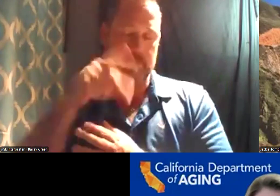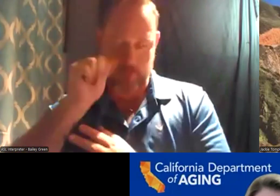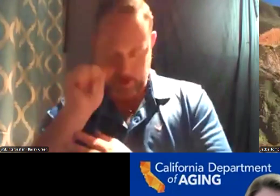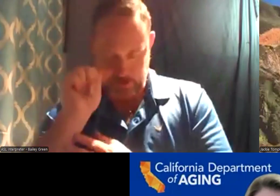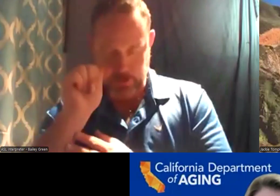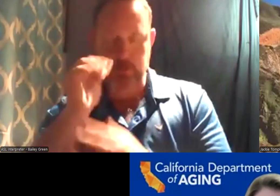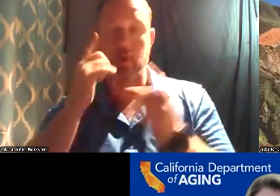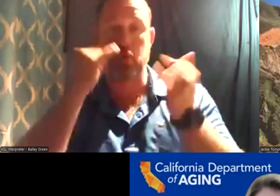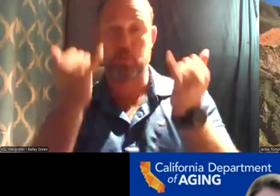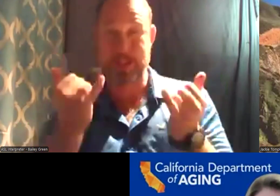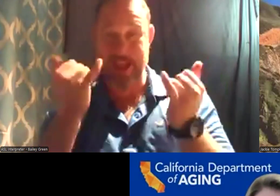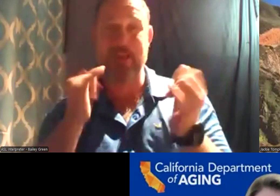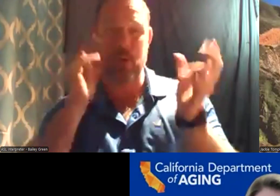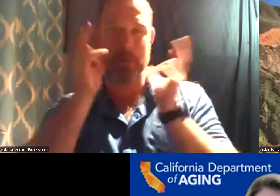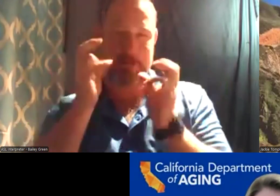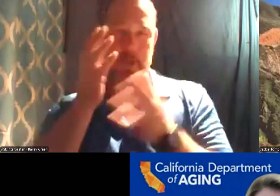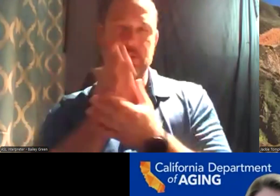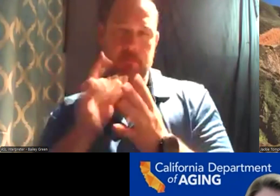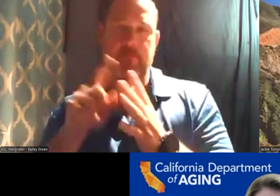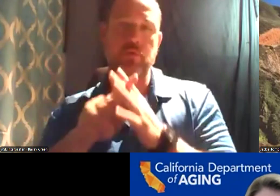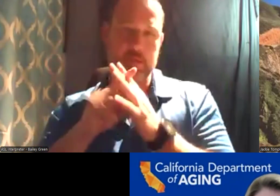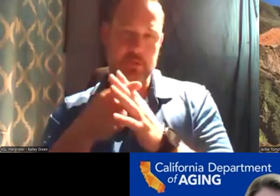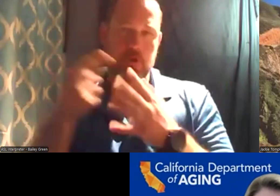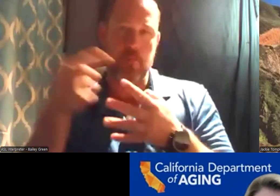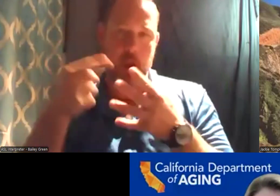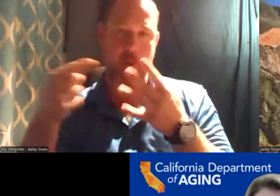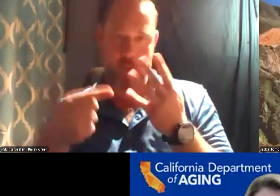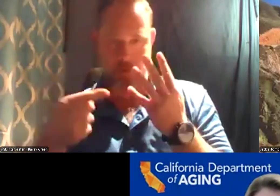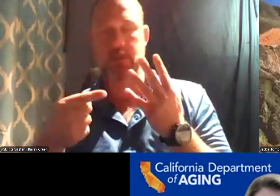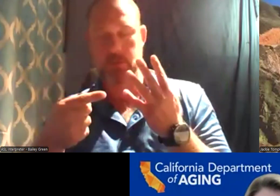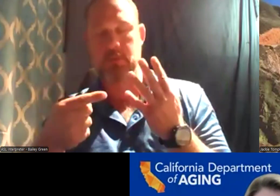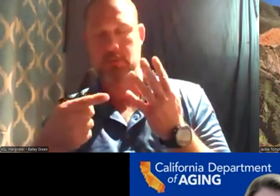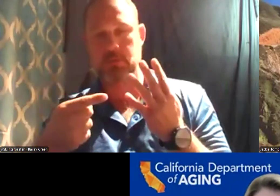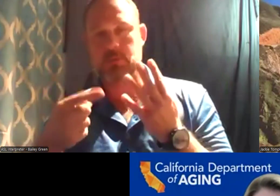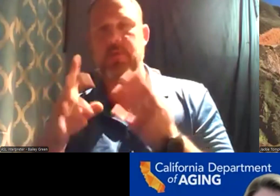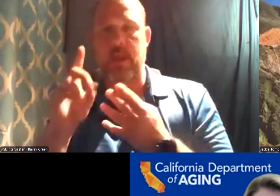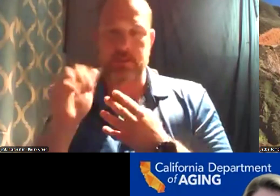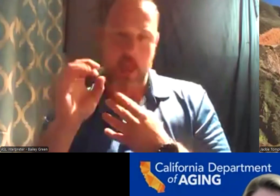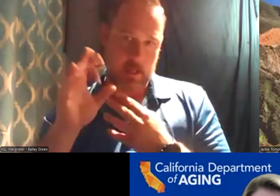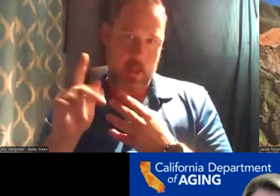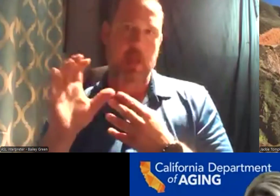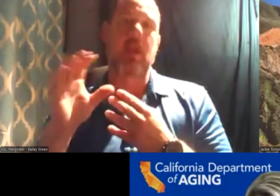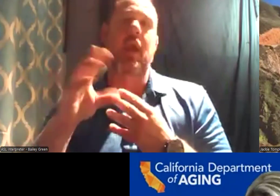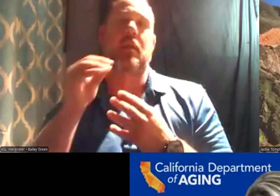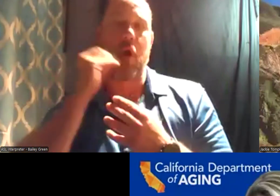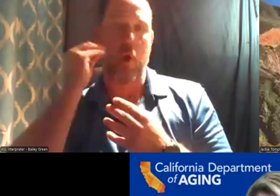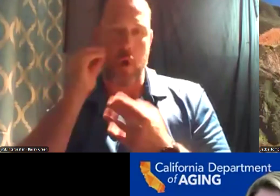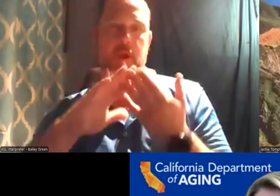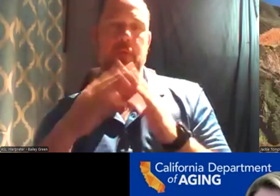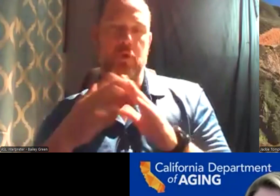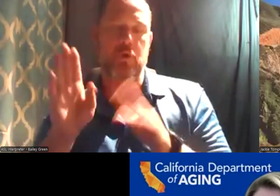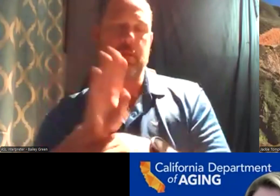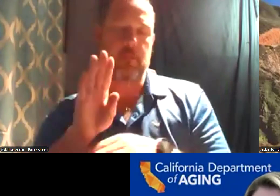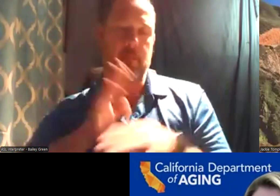So today we're going to hear some of those initial priority areas that at least DACLAC in the area of home and community-based